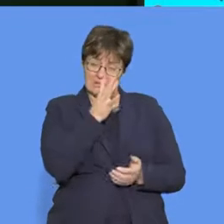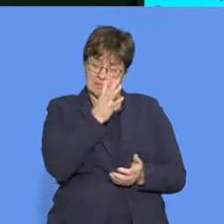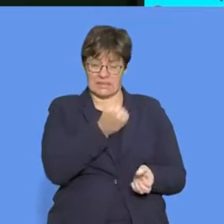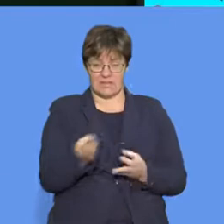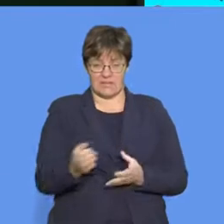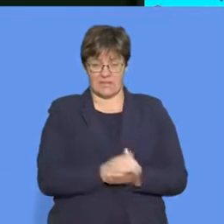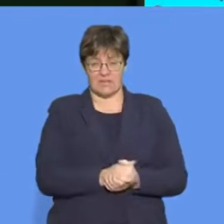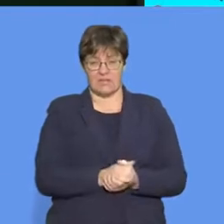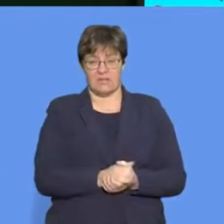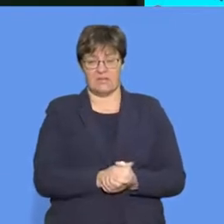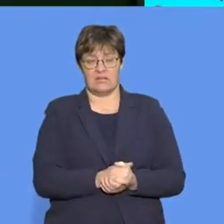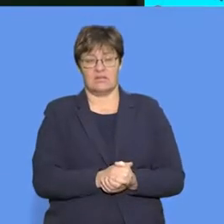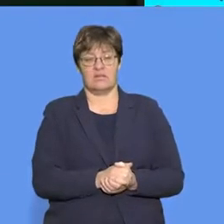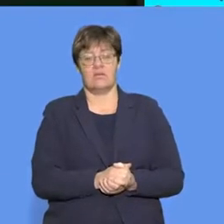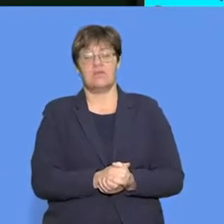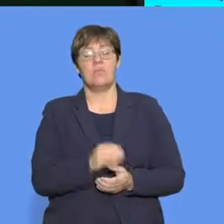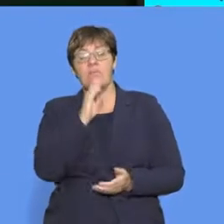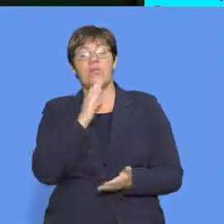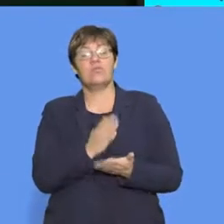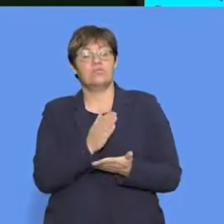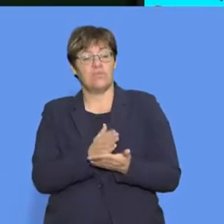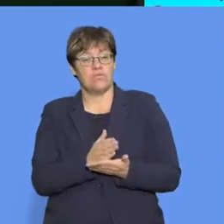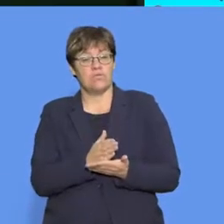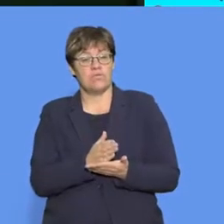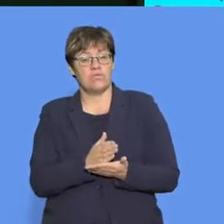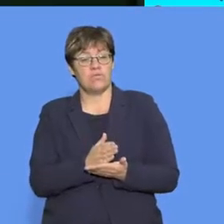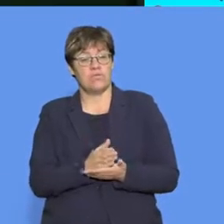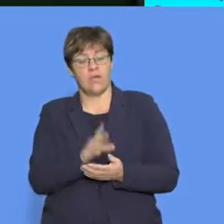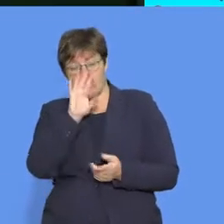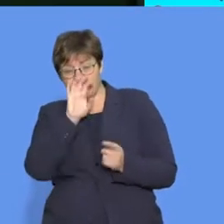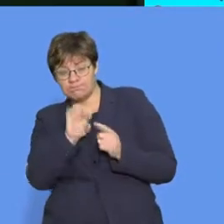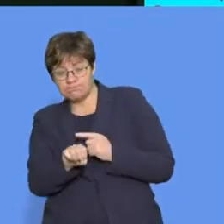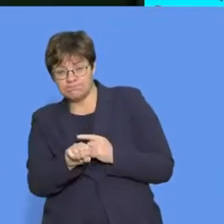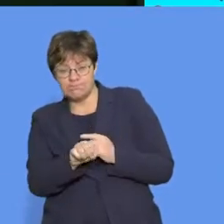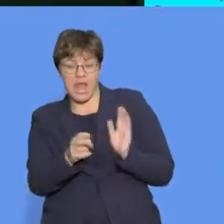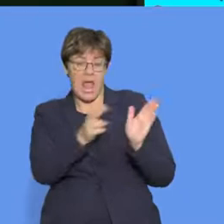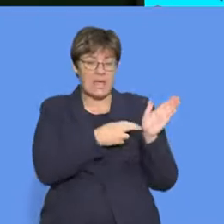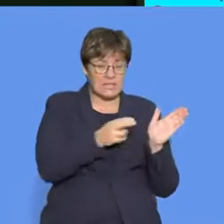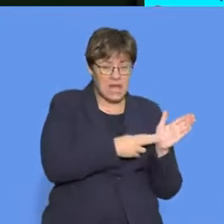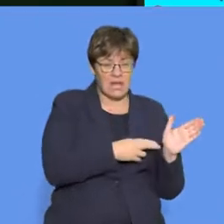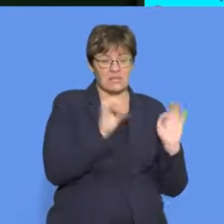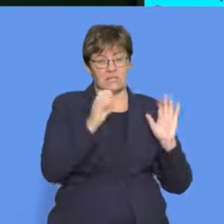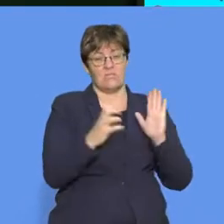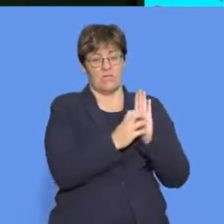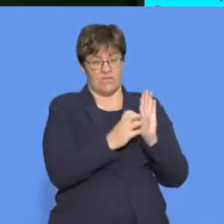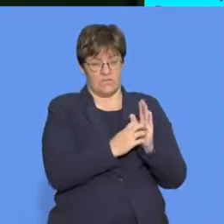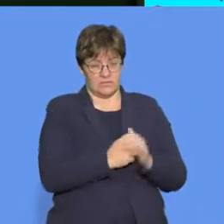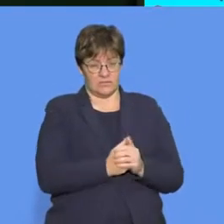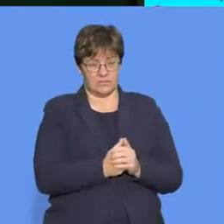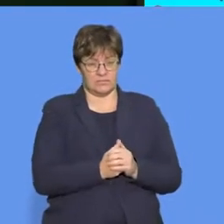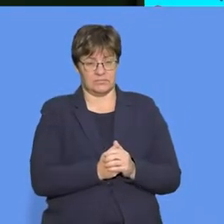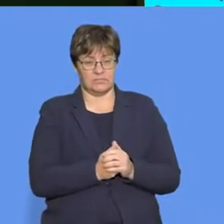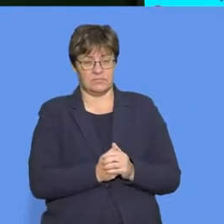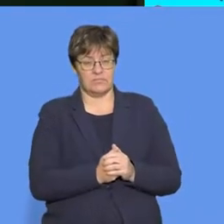there, and we just need to recap it and make sure that we've recognized it and annotated it on the graph,